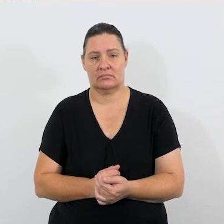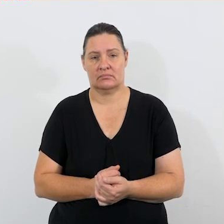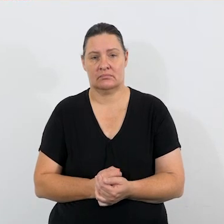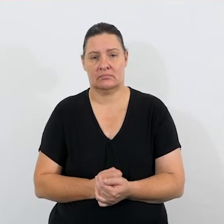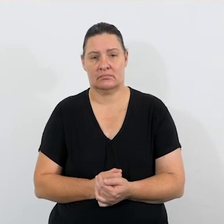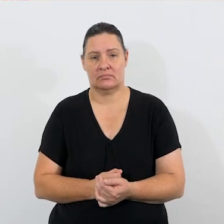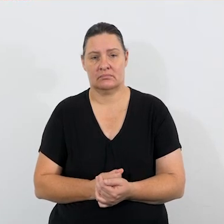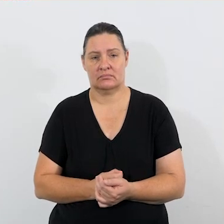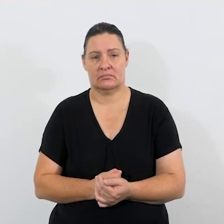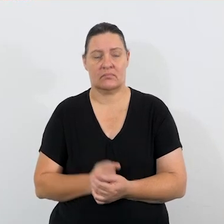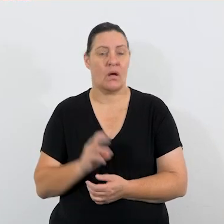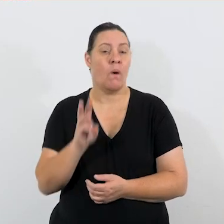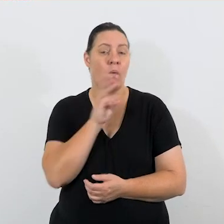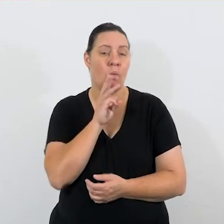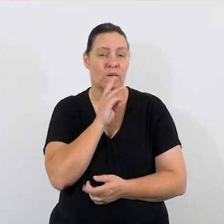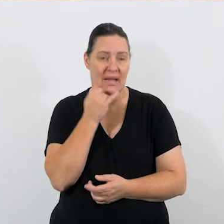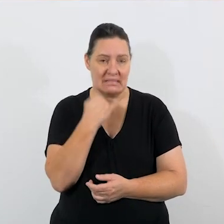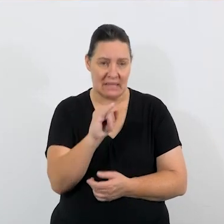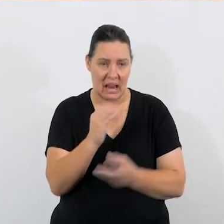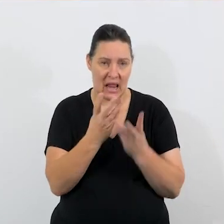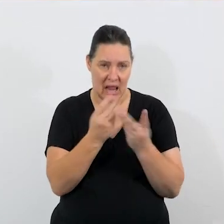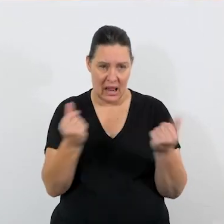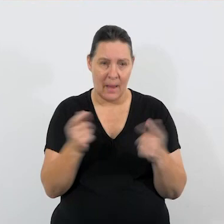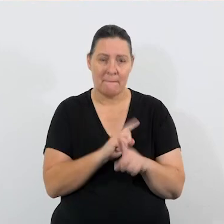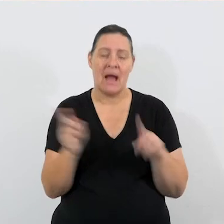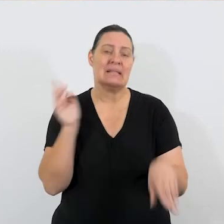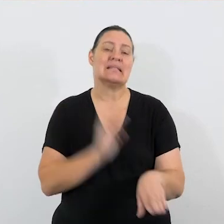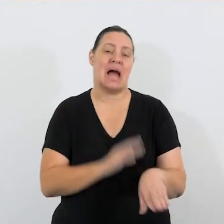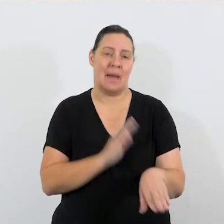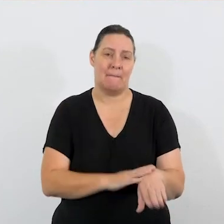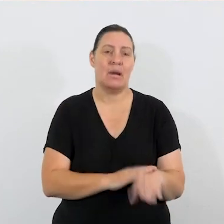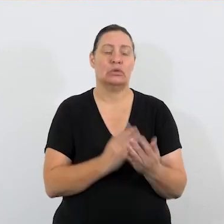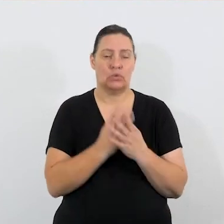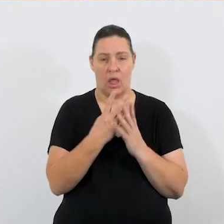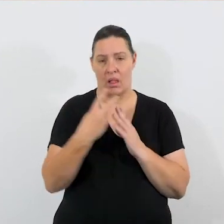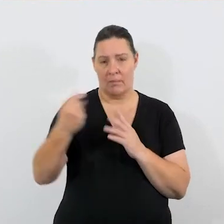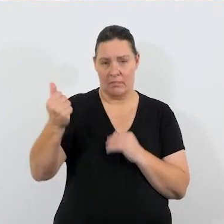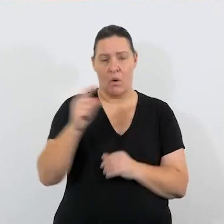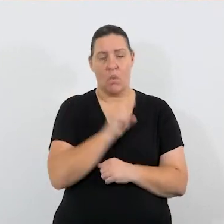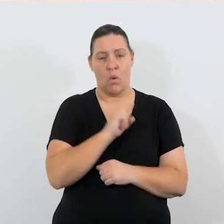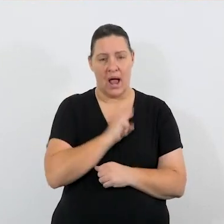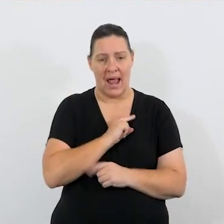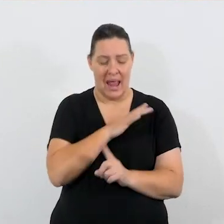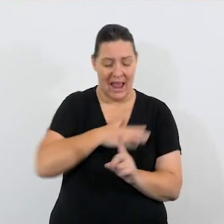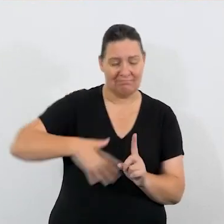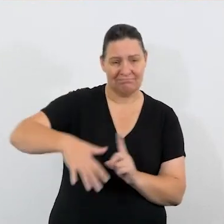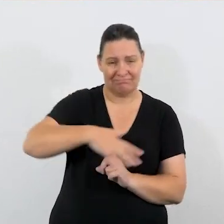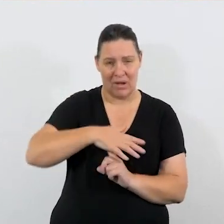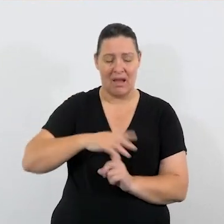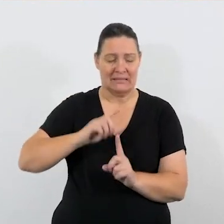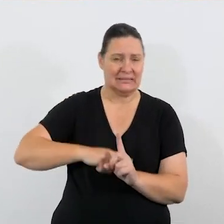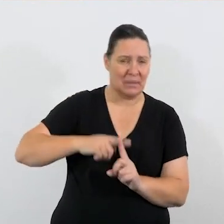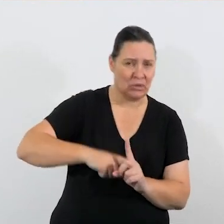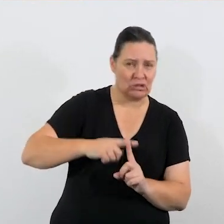Okay? And then water will still evaporate, but it will take time for it to evaporate because the humid environment,